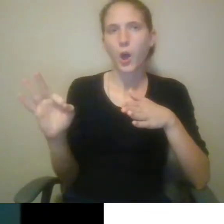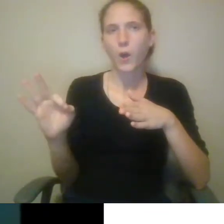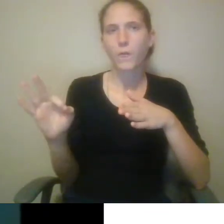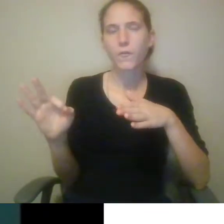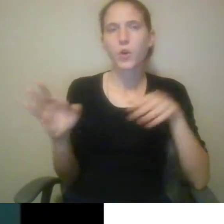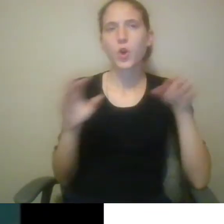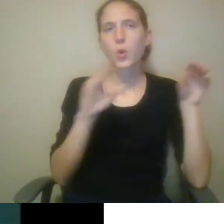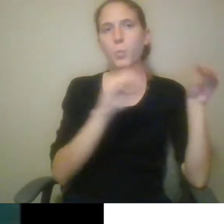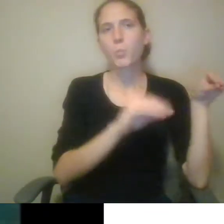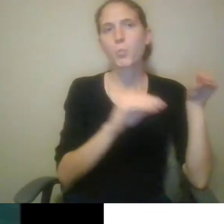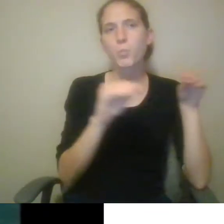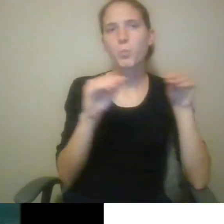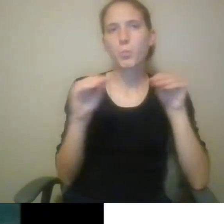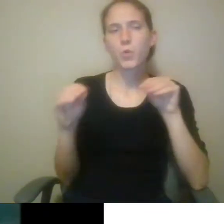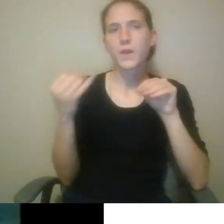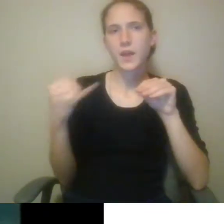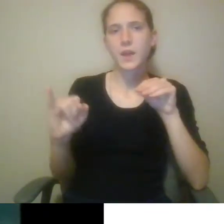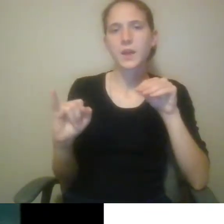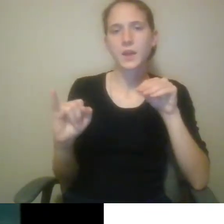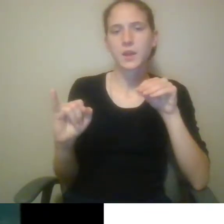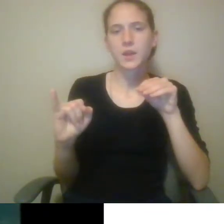of moving